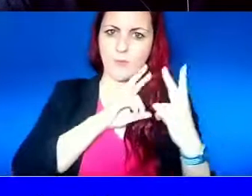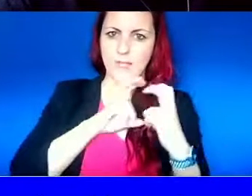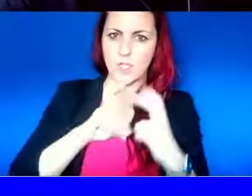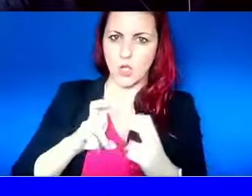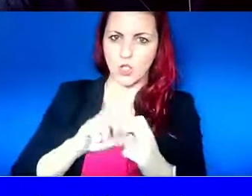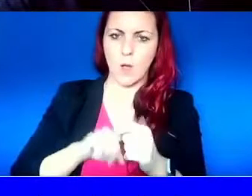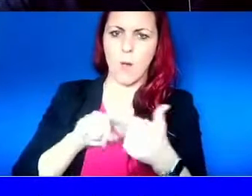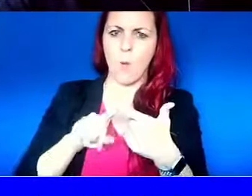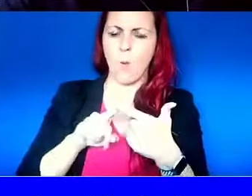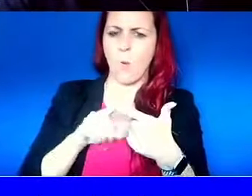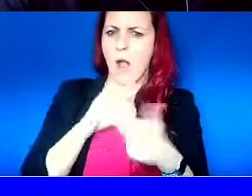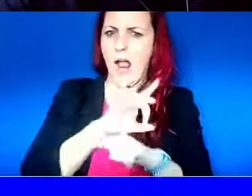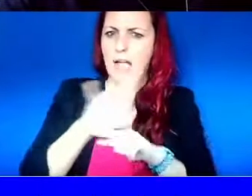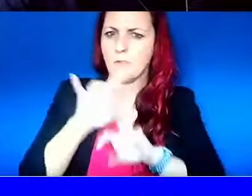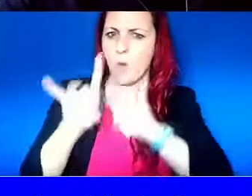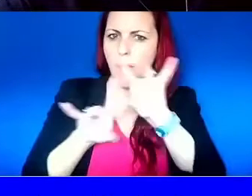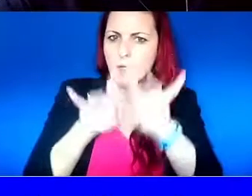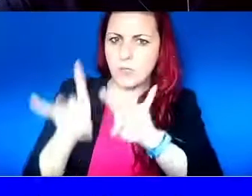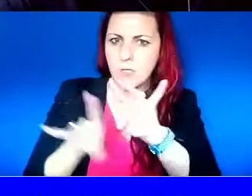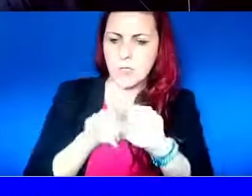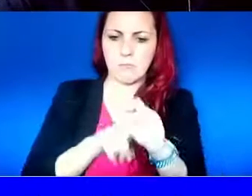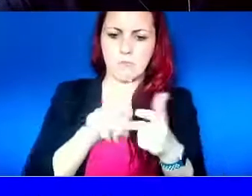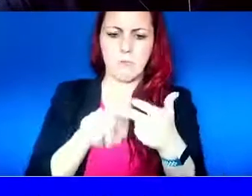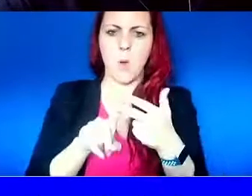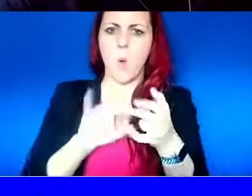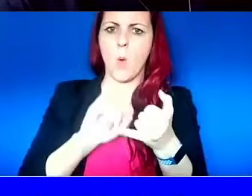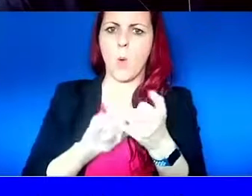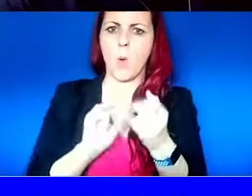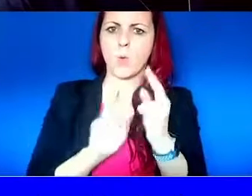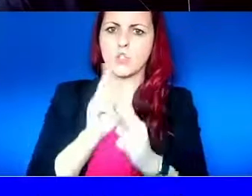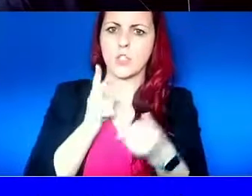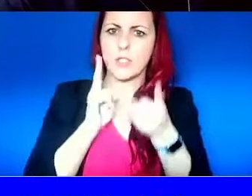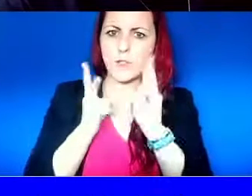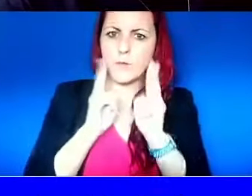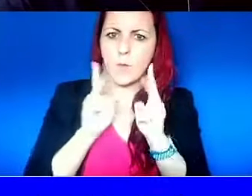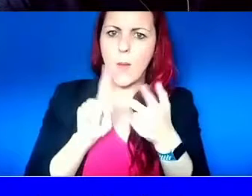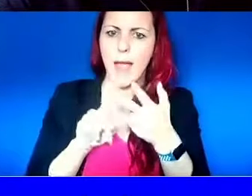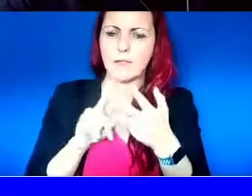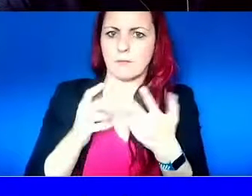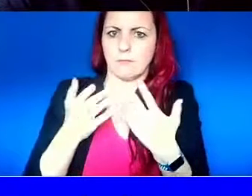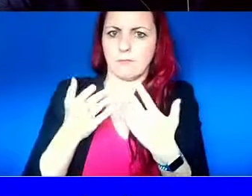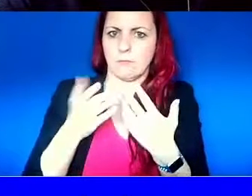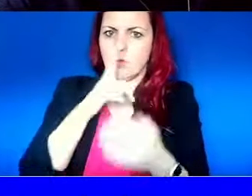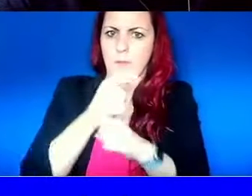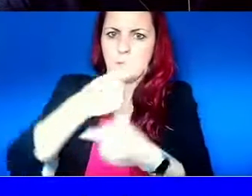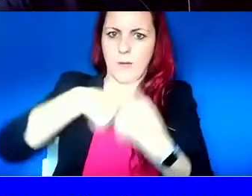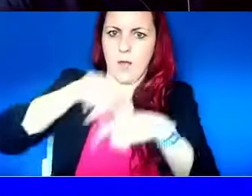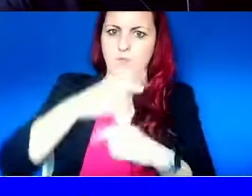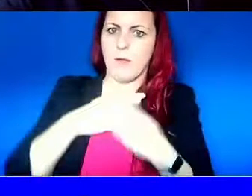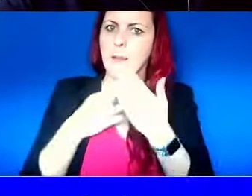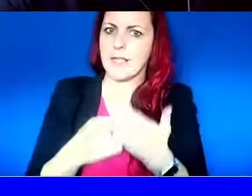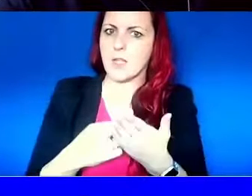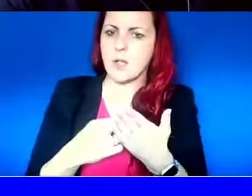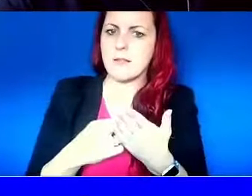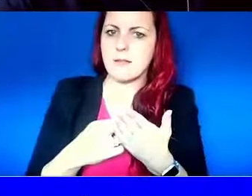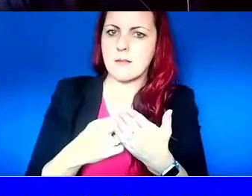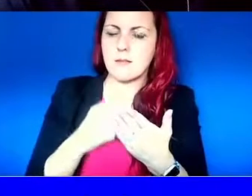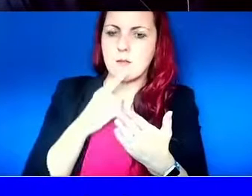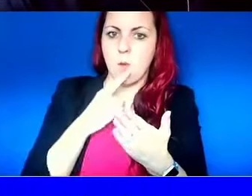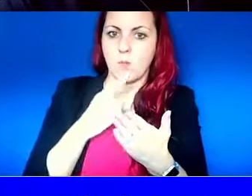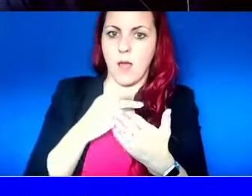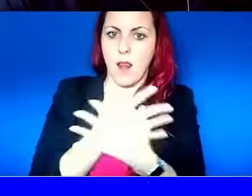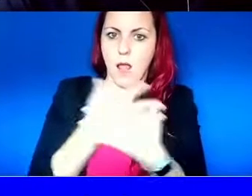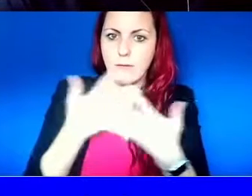ask, who we should interview, and what our recommendations should be. So they were very much positioned